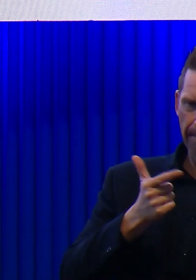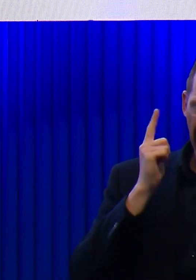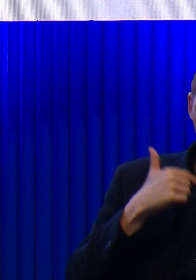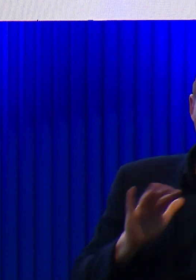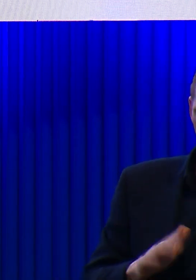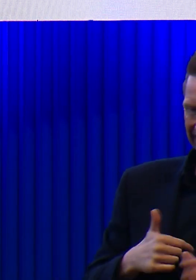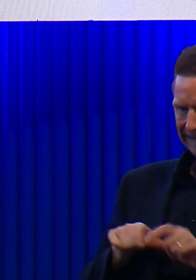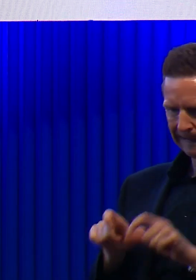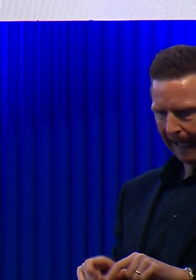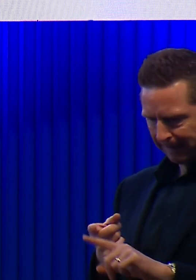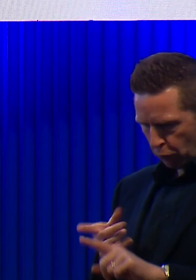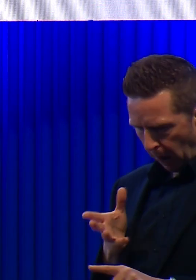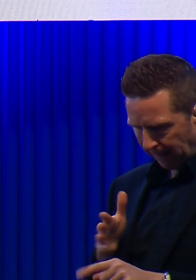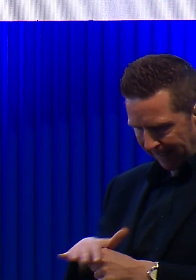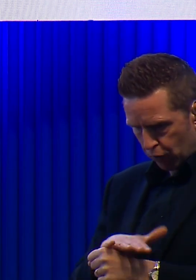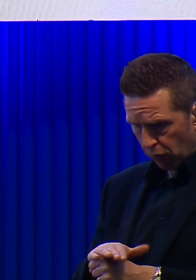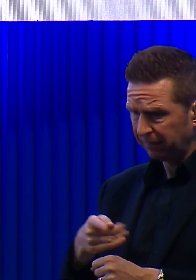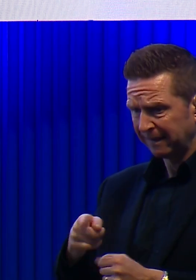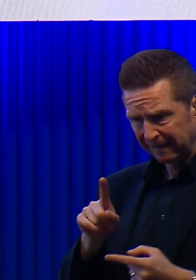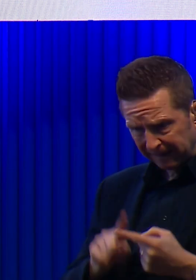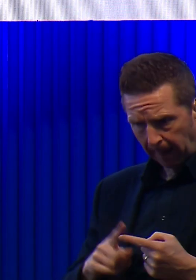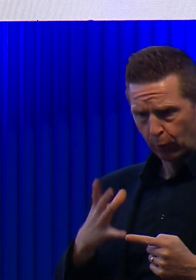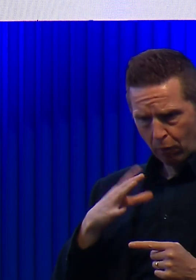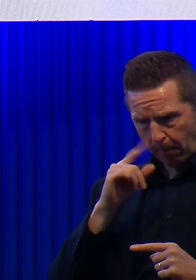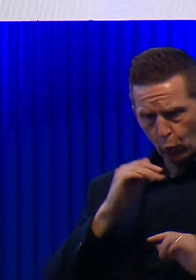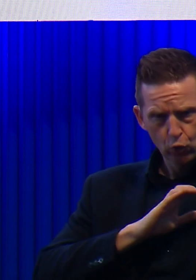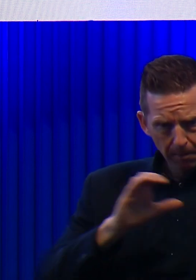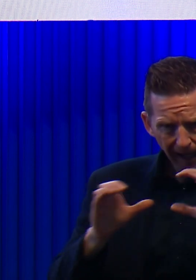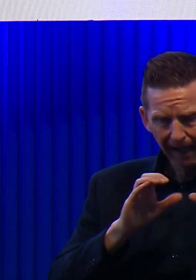great, nods. Okay, so this is